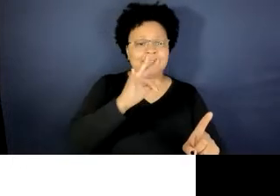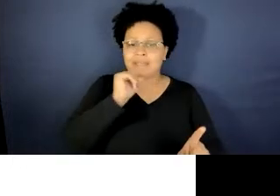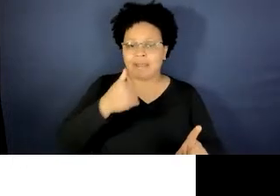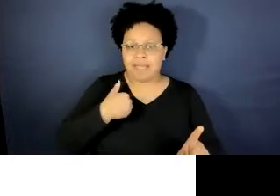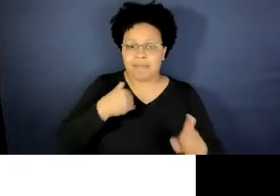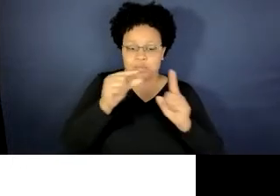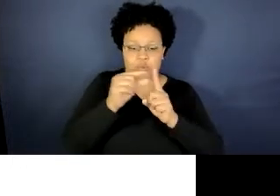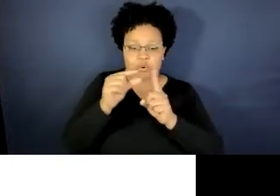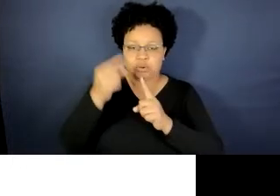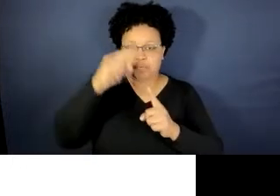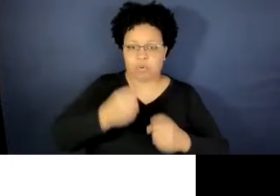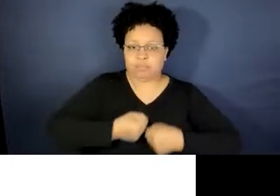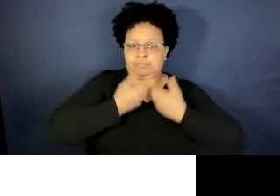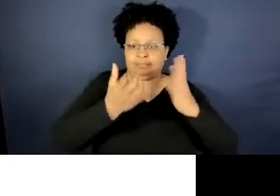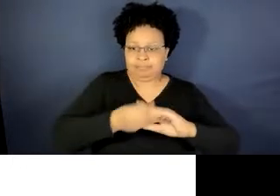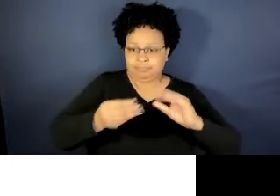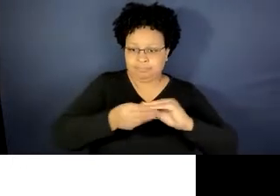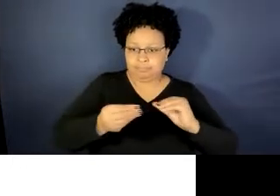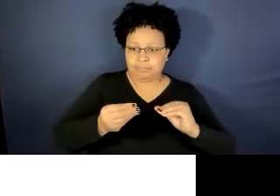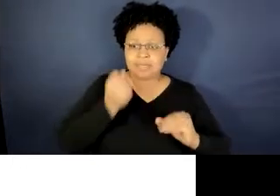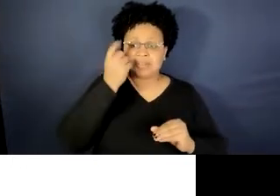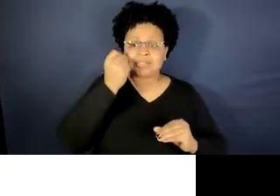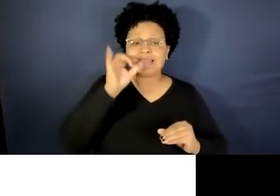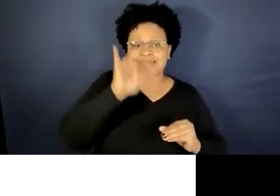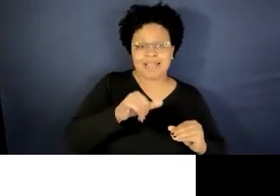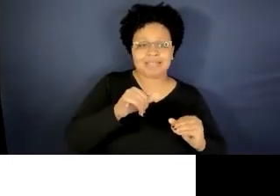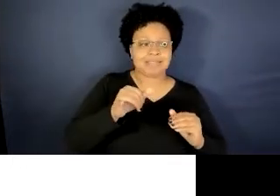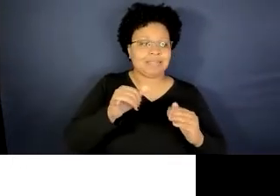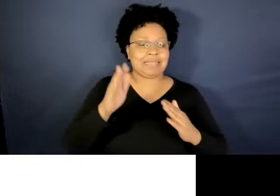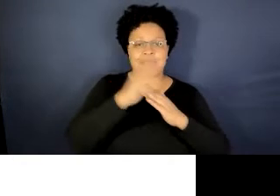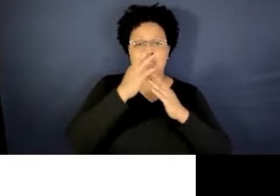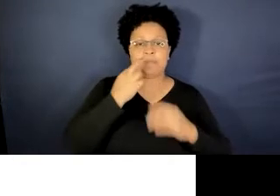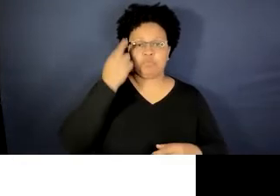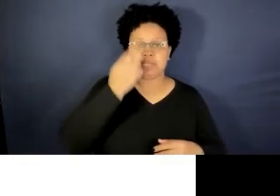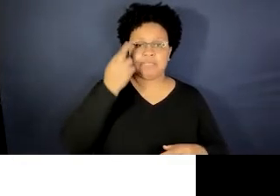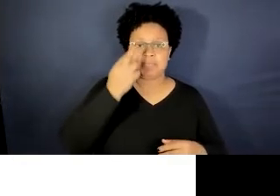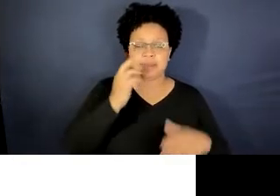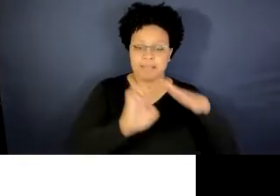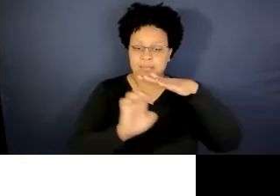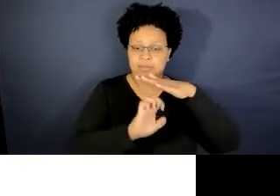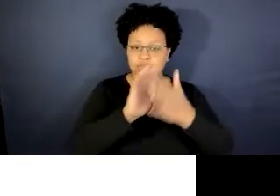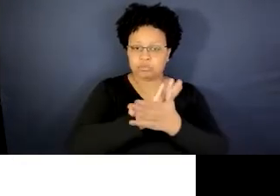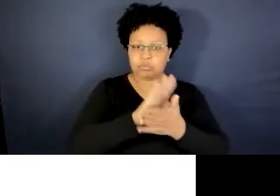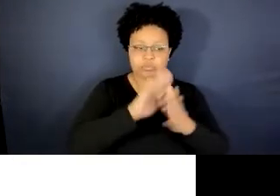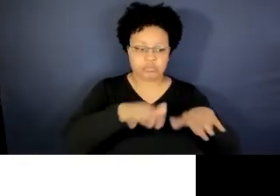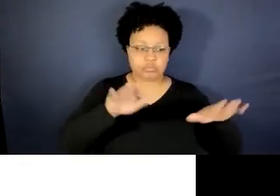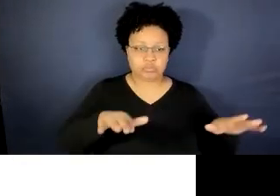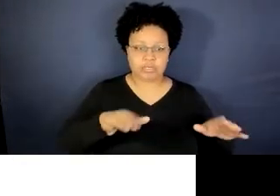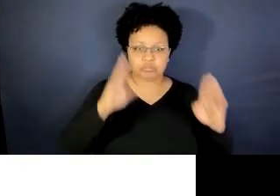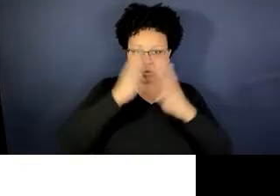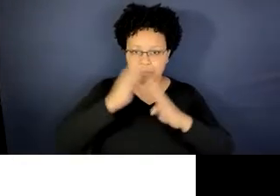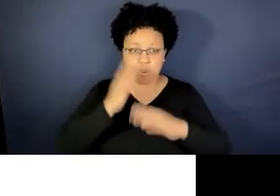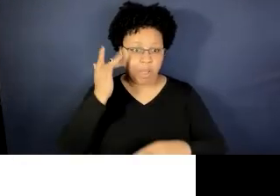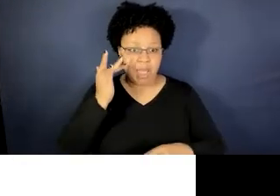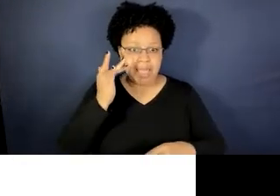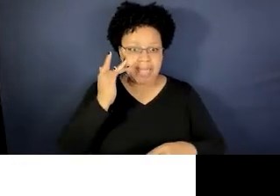And that's one of the biggest reasons I found children to be in trouble in school, in elementary school, was that they did not have the words to go with how